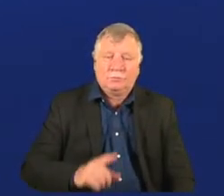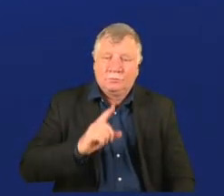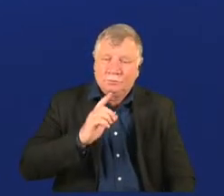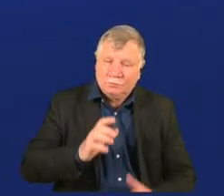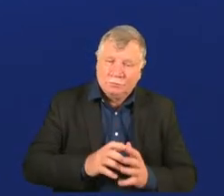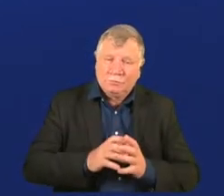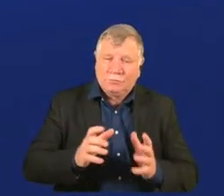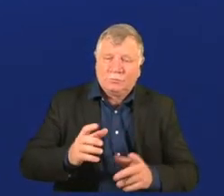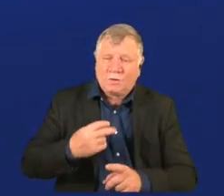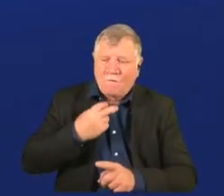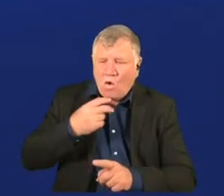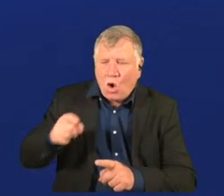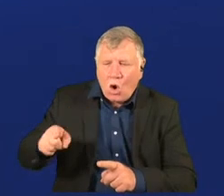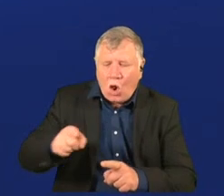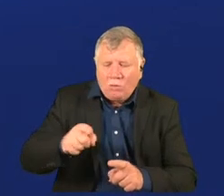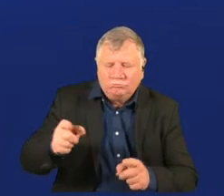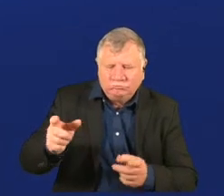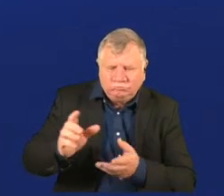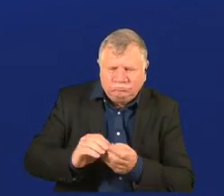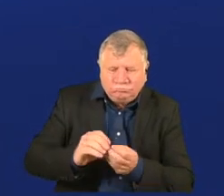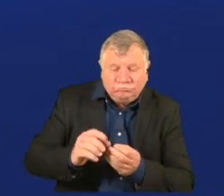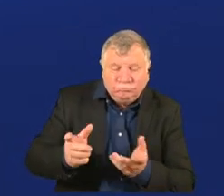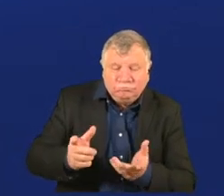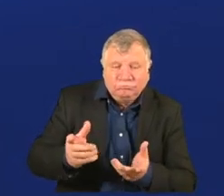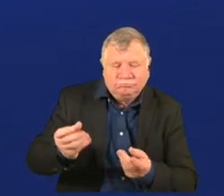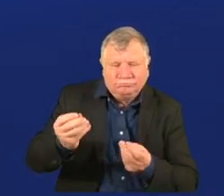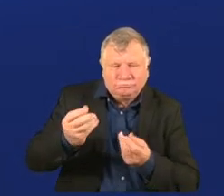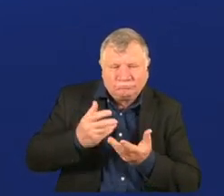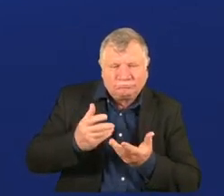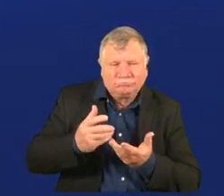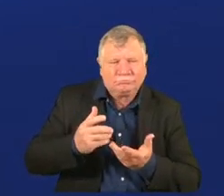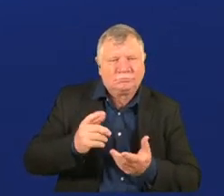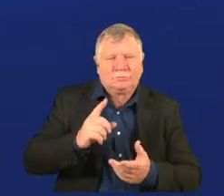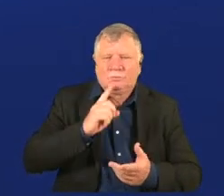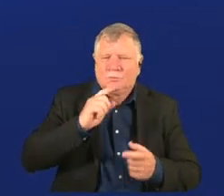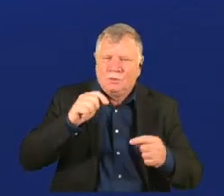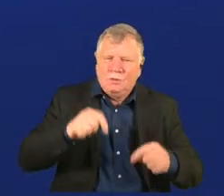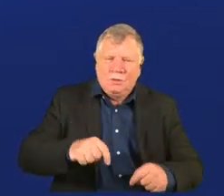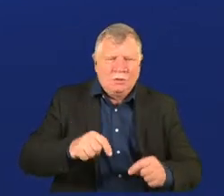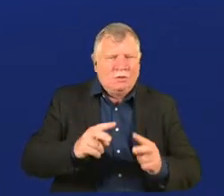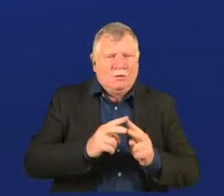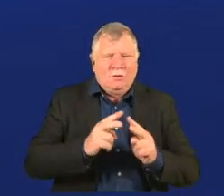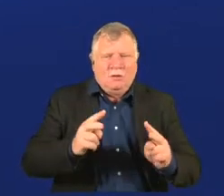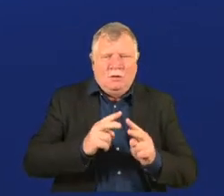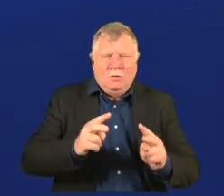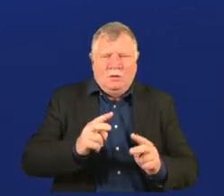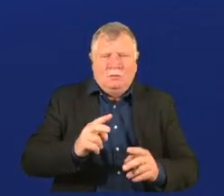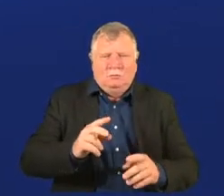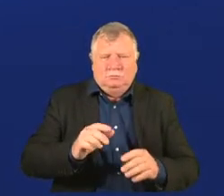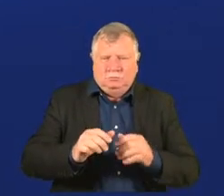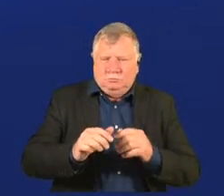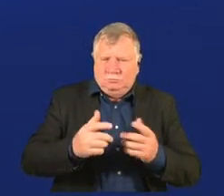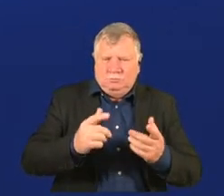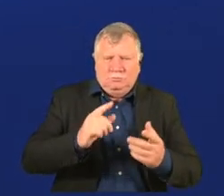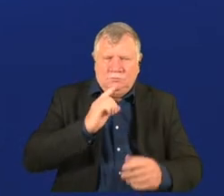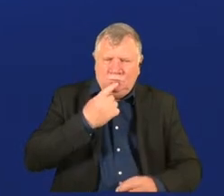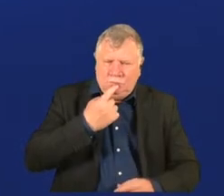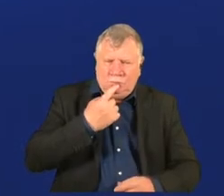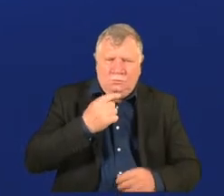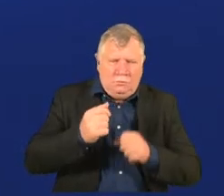Unanimously, the voices all mentioned that the situation is dire. And what you guys will see in the